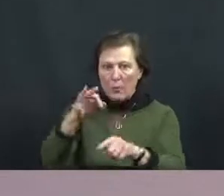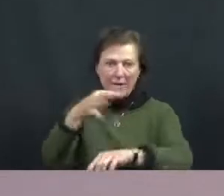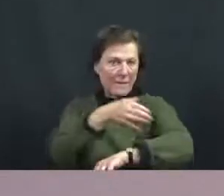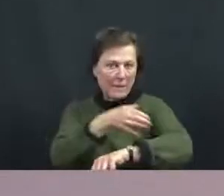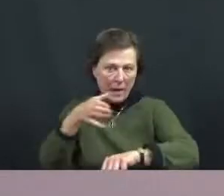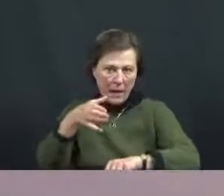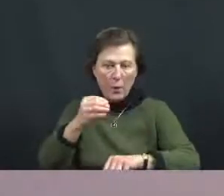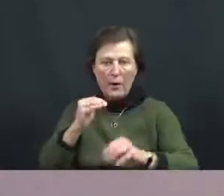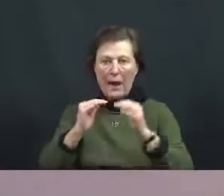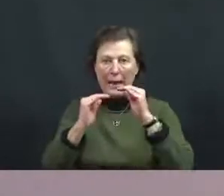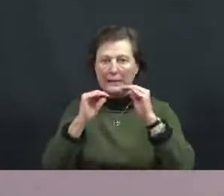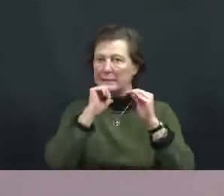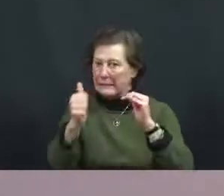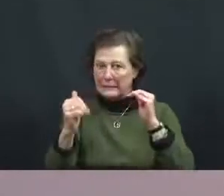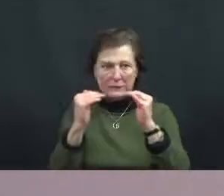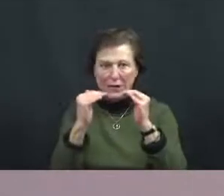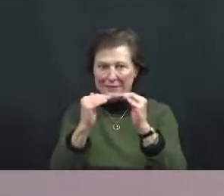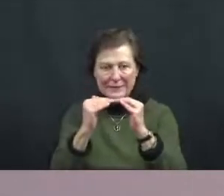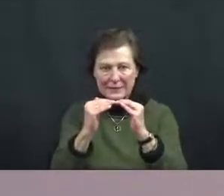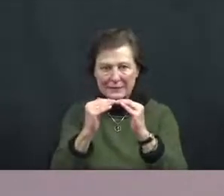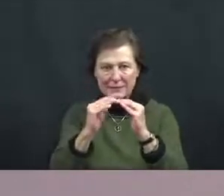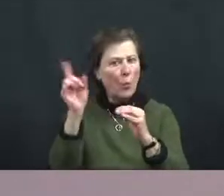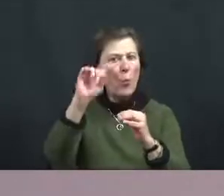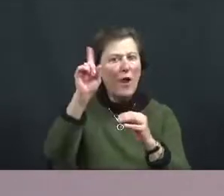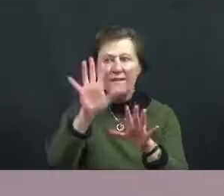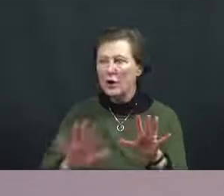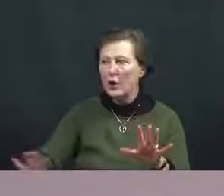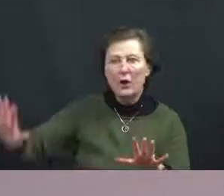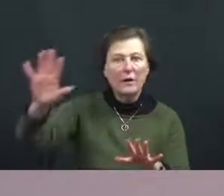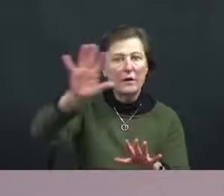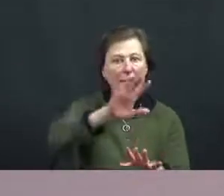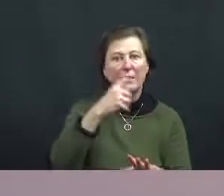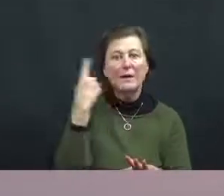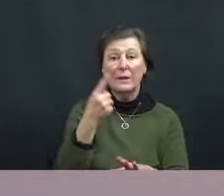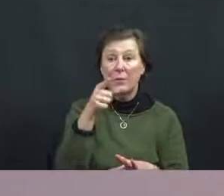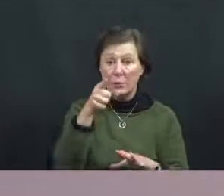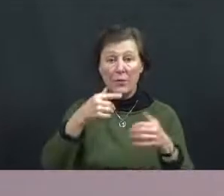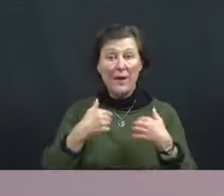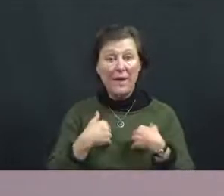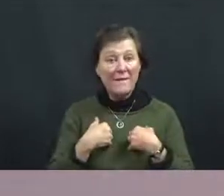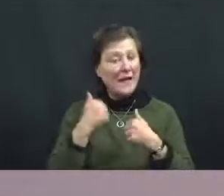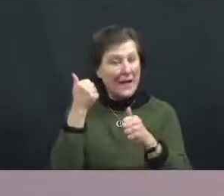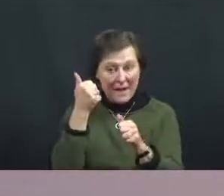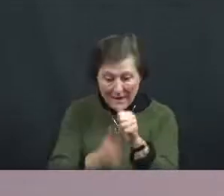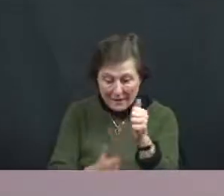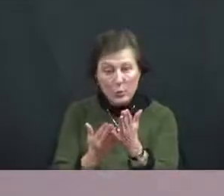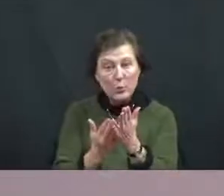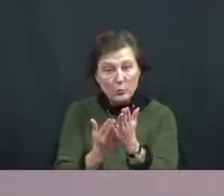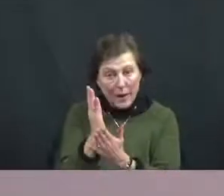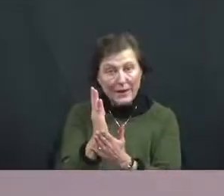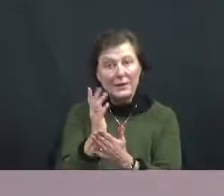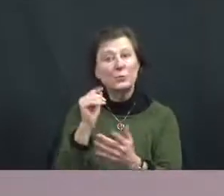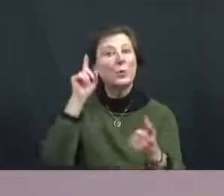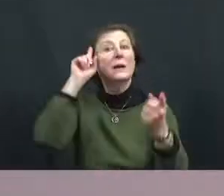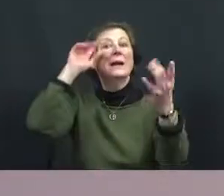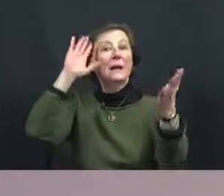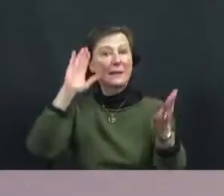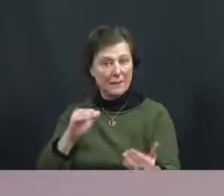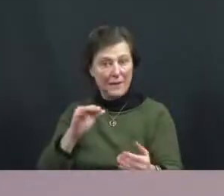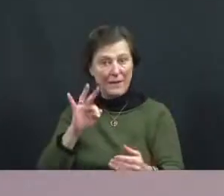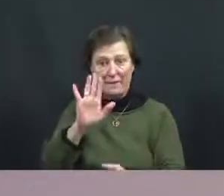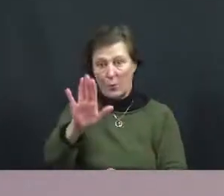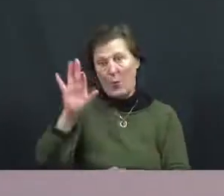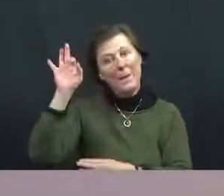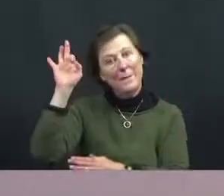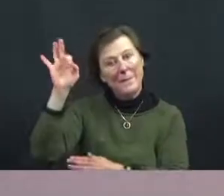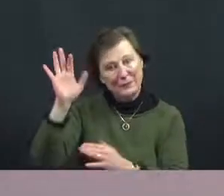and injustice, wherever they occur, is something you have every right to expect of your